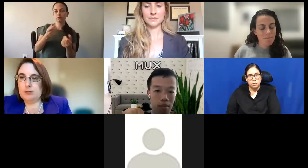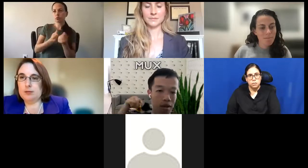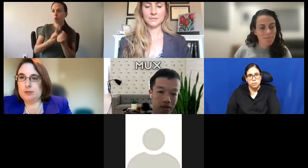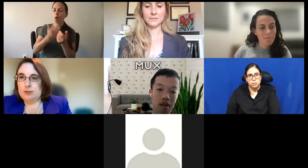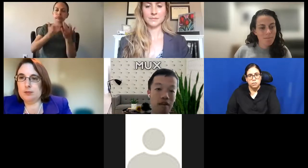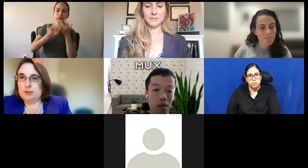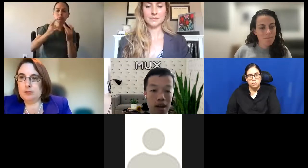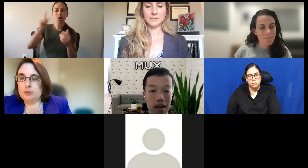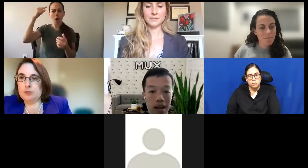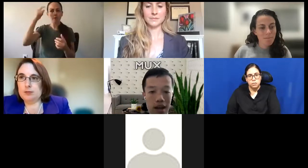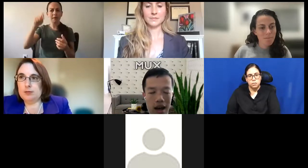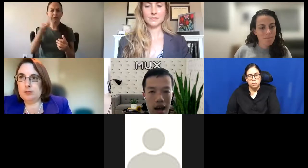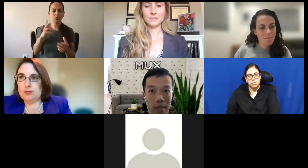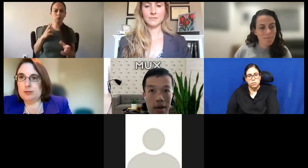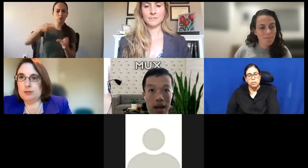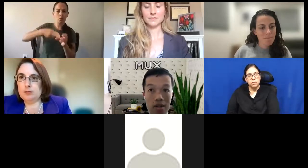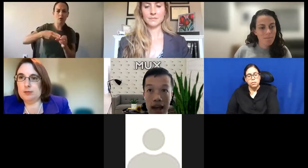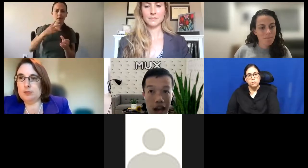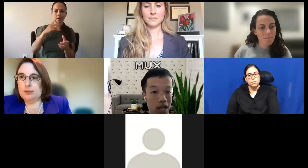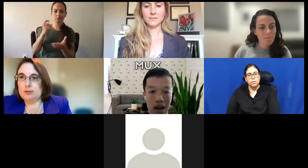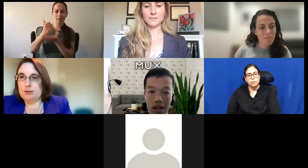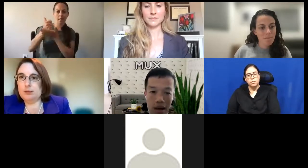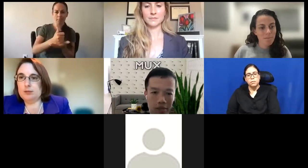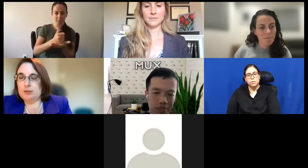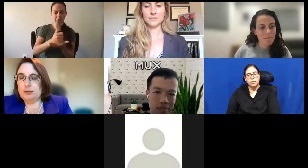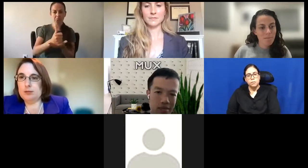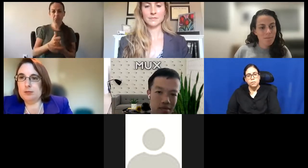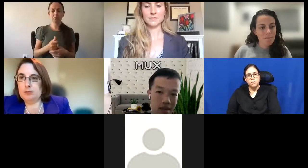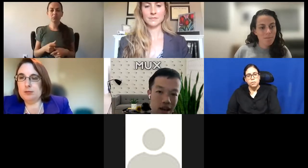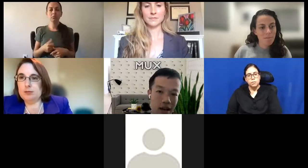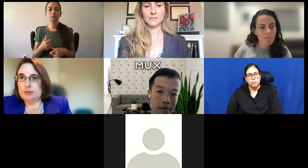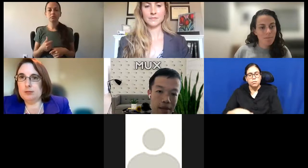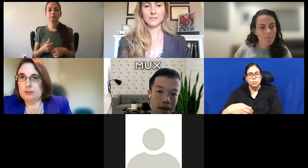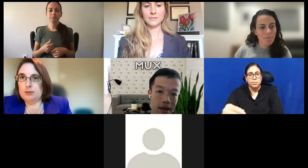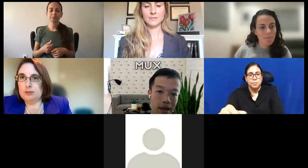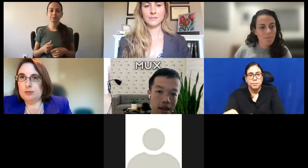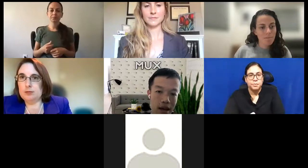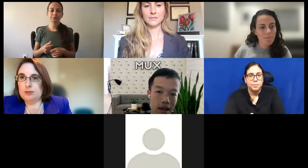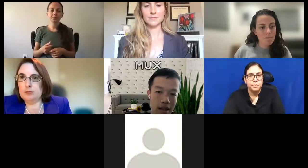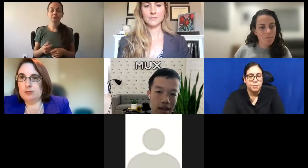sense and is equitable and fair for everyone. And so like Ashley had talked about